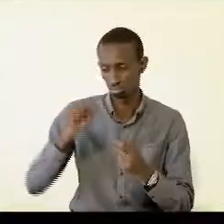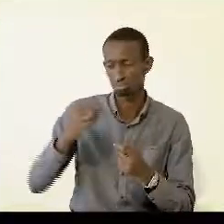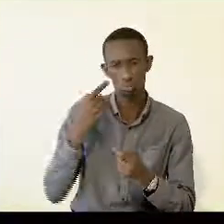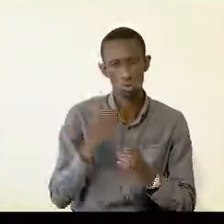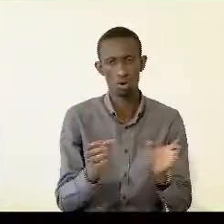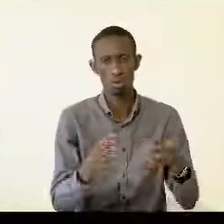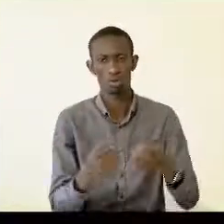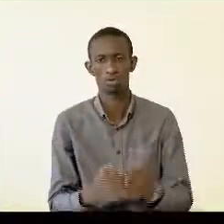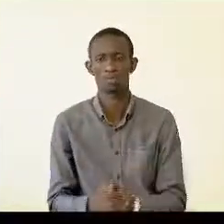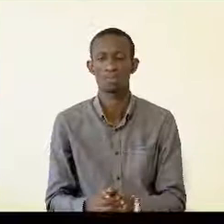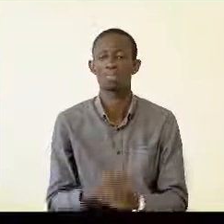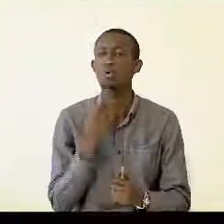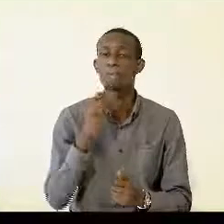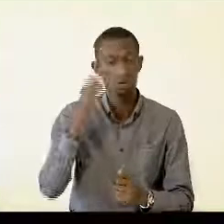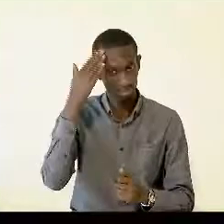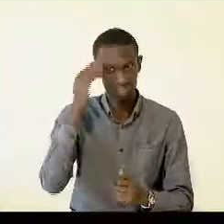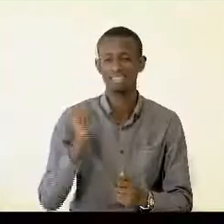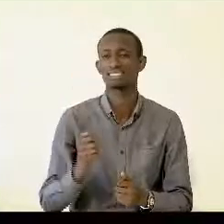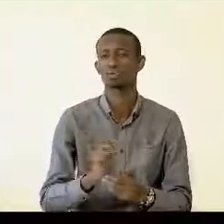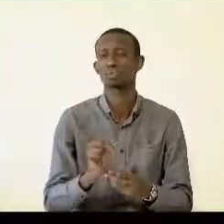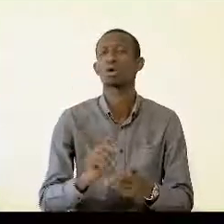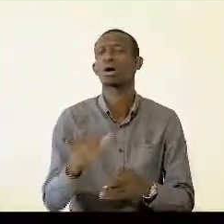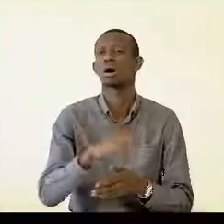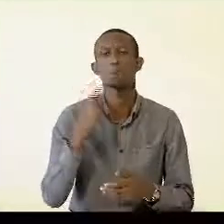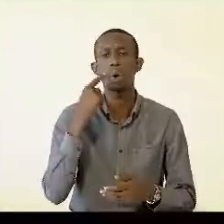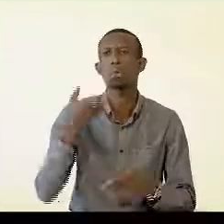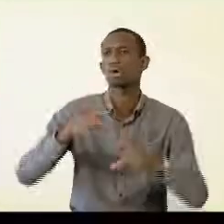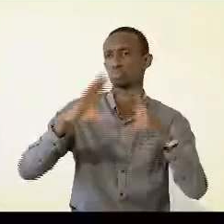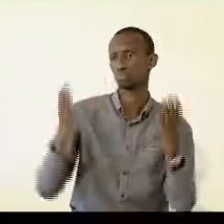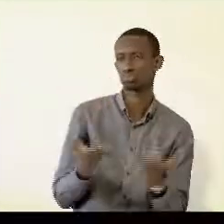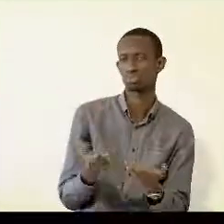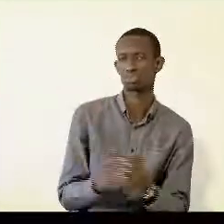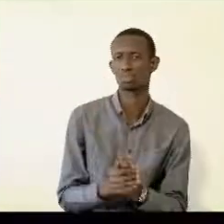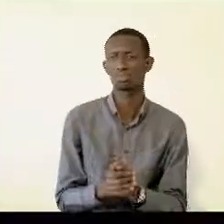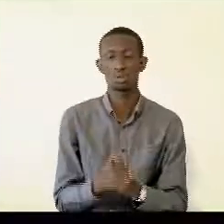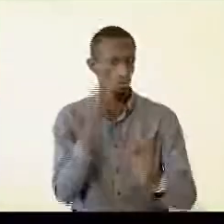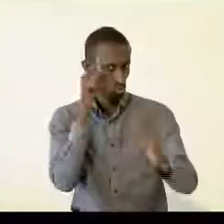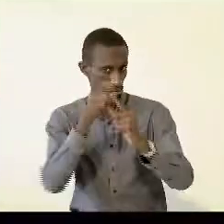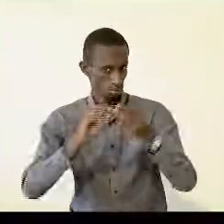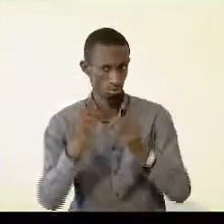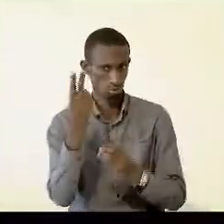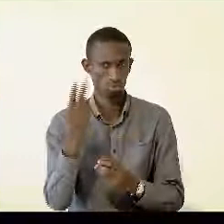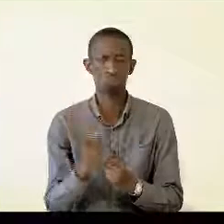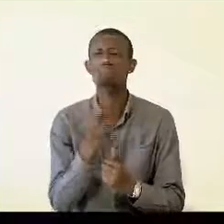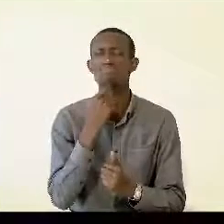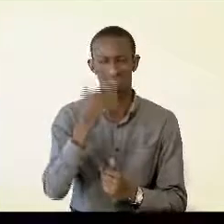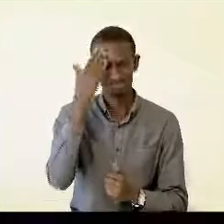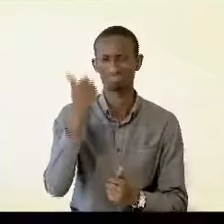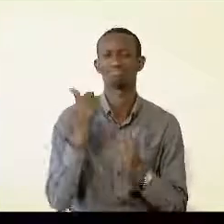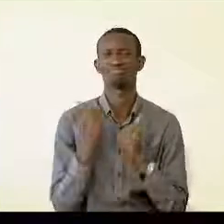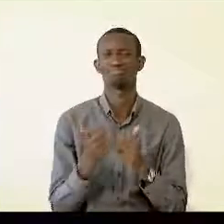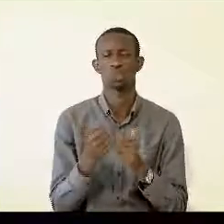be able to state where we can find them in nature. Objective number 2, you should be able to